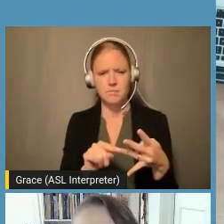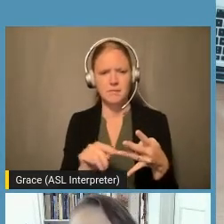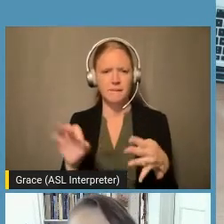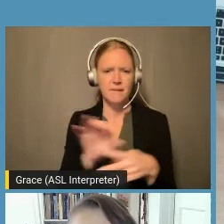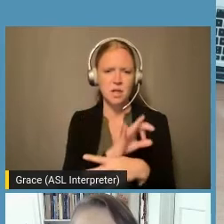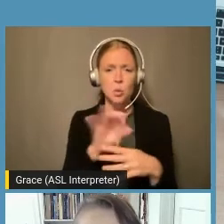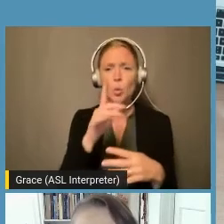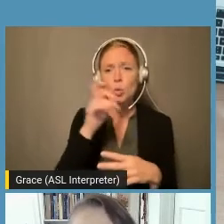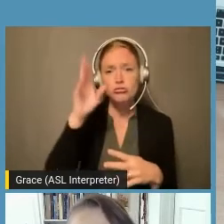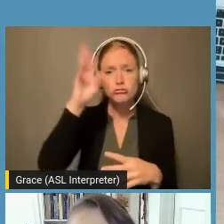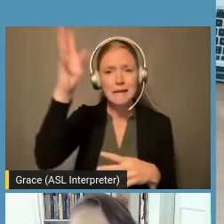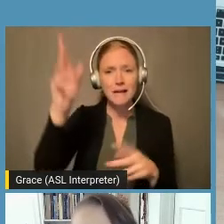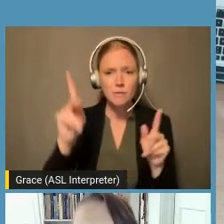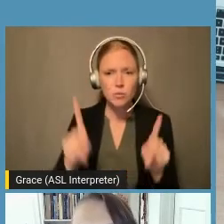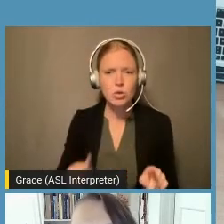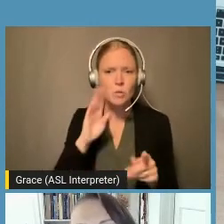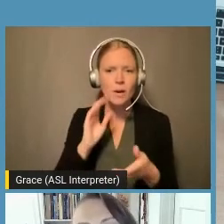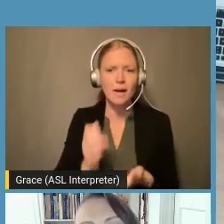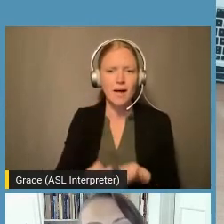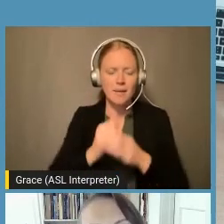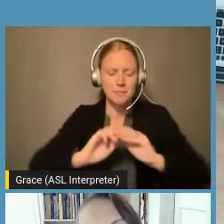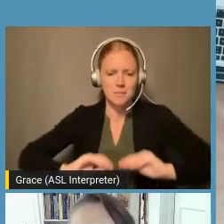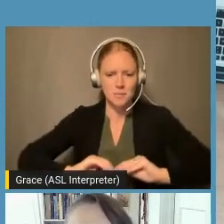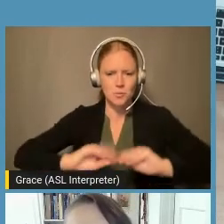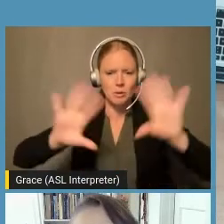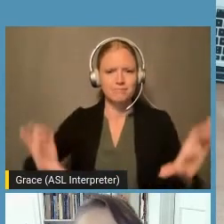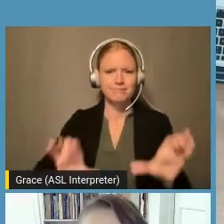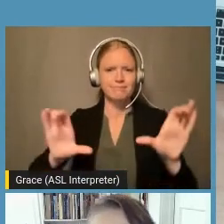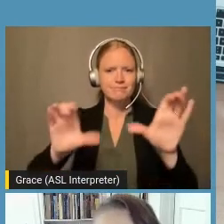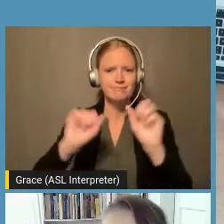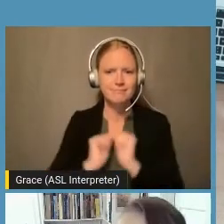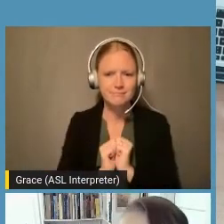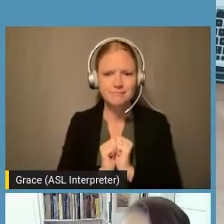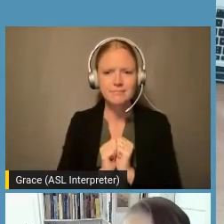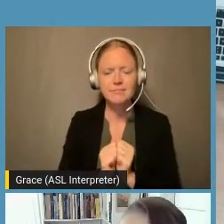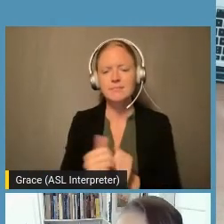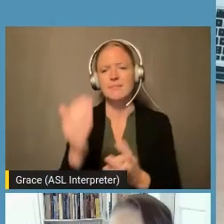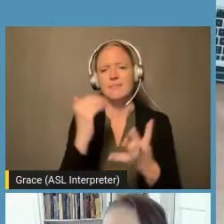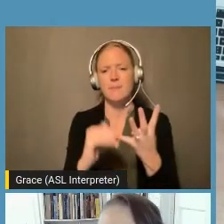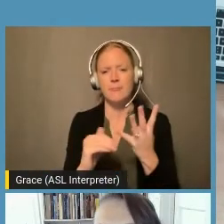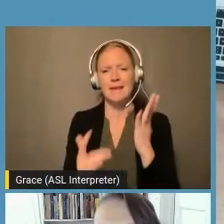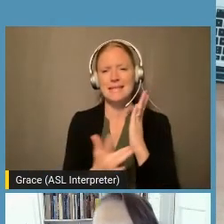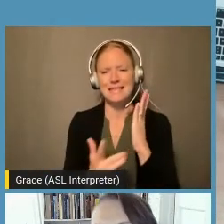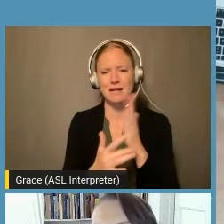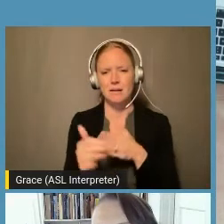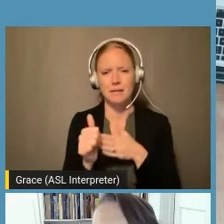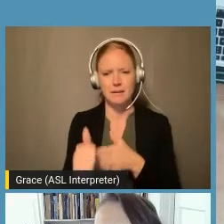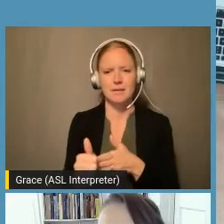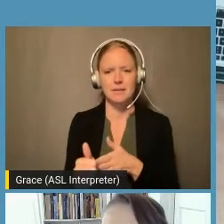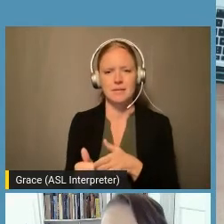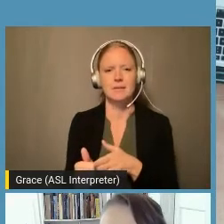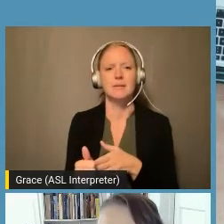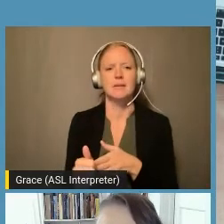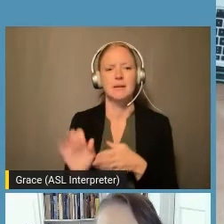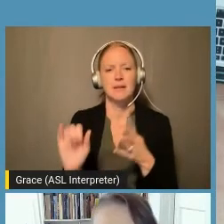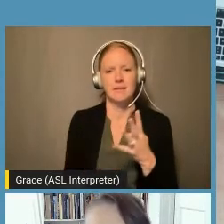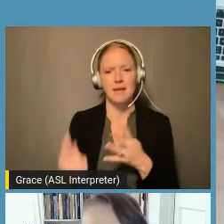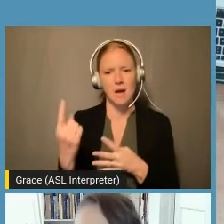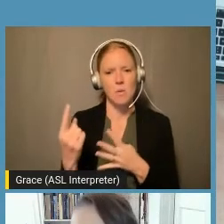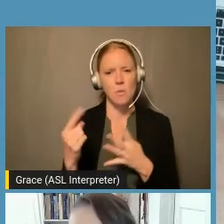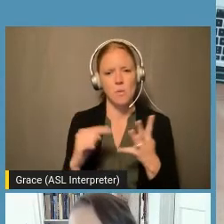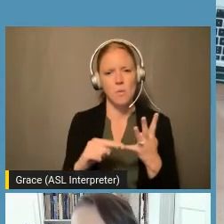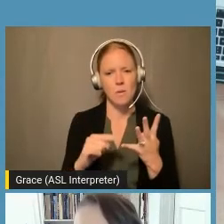going to help bring this to life? And then, of course, the technical lead. I feel like this role is the one that often causes the